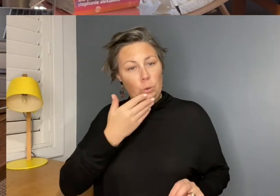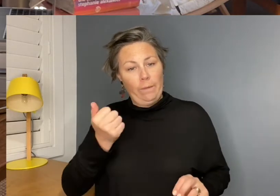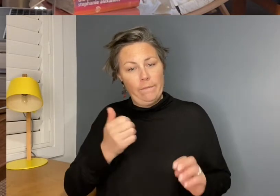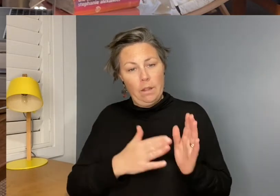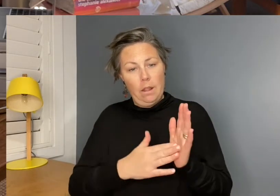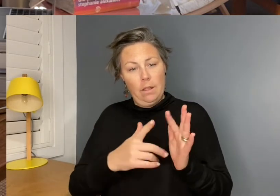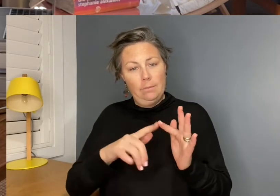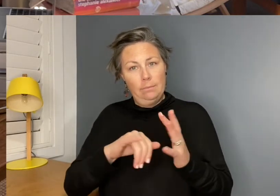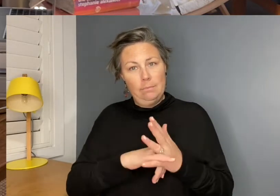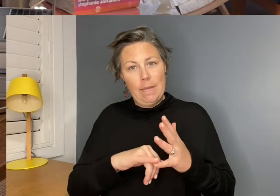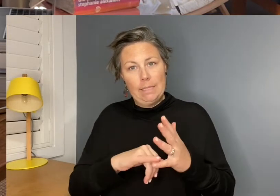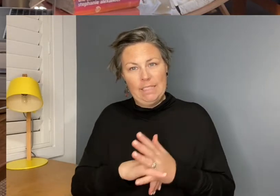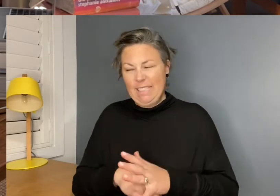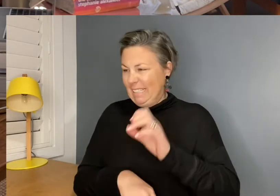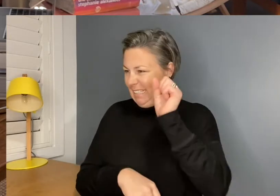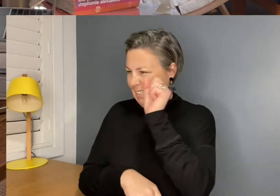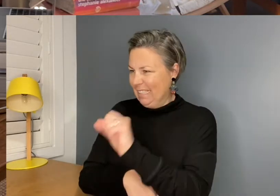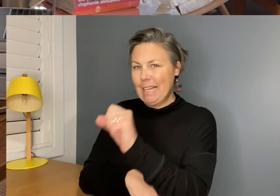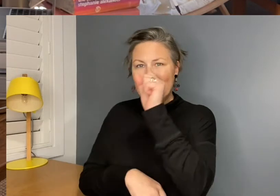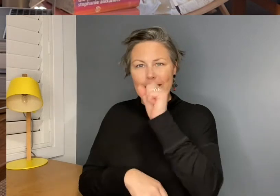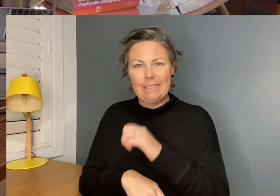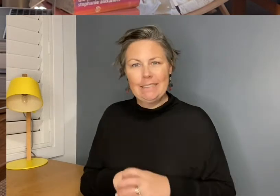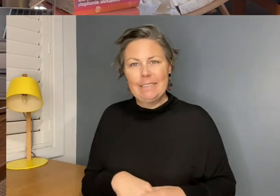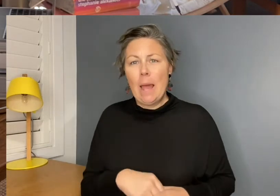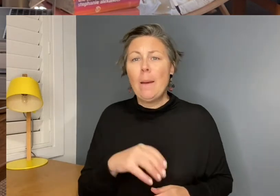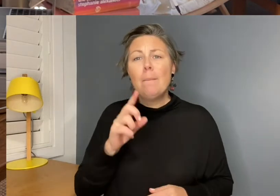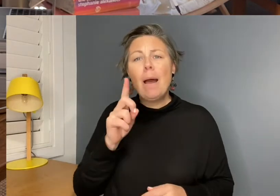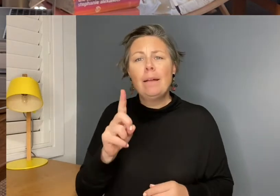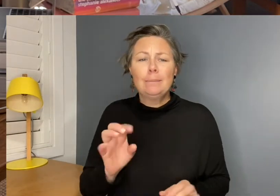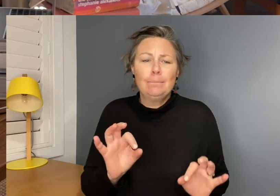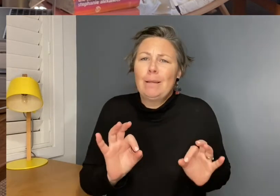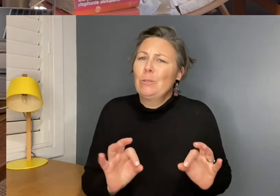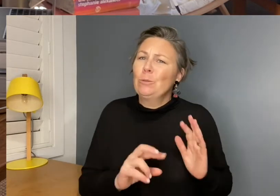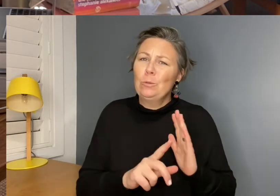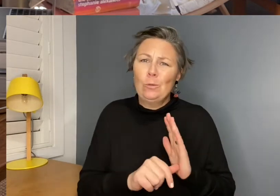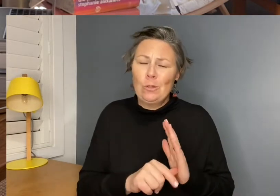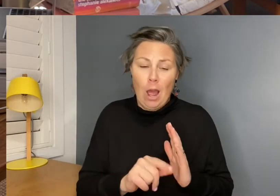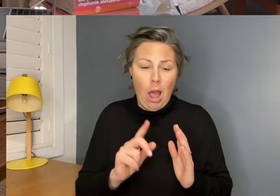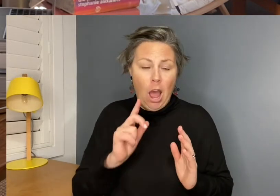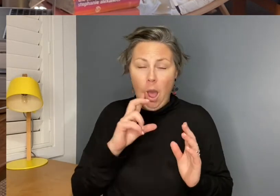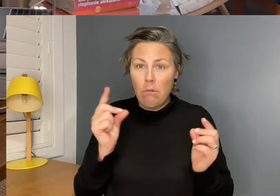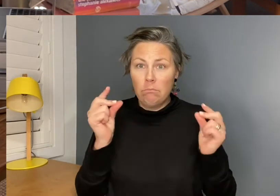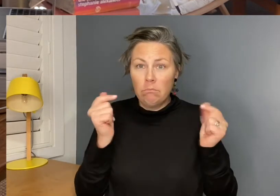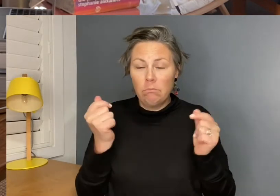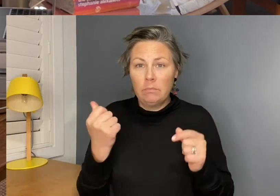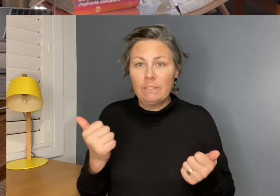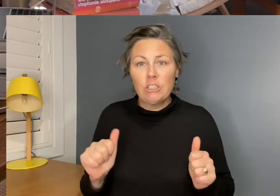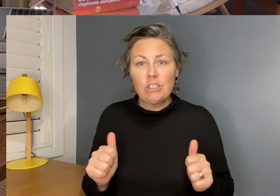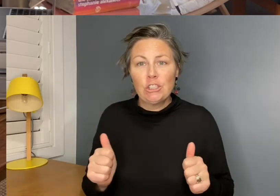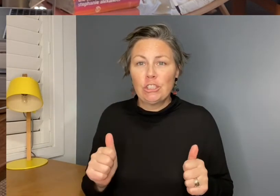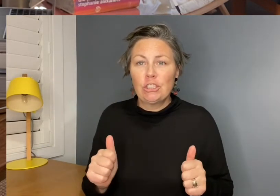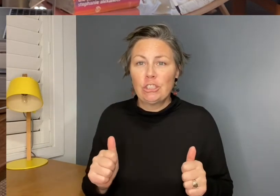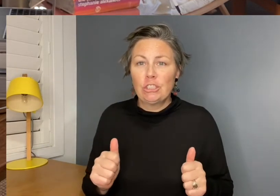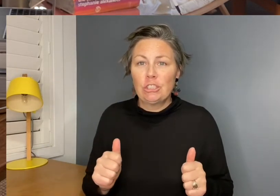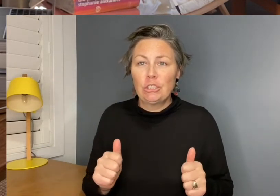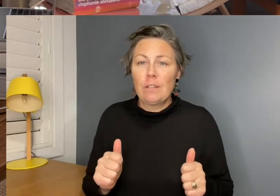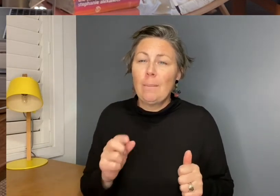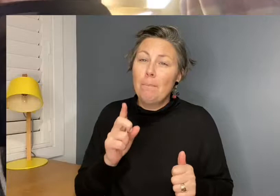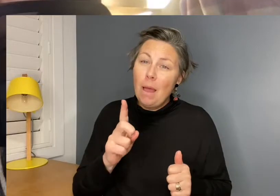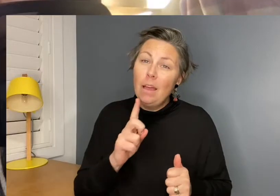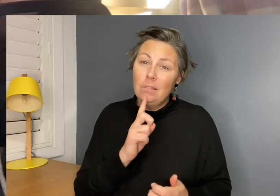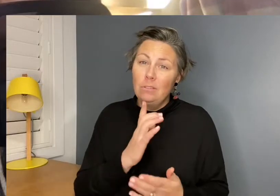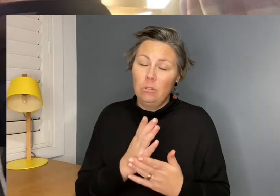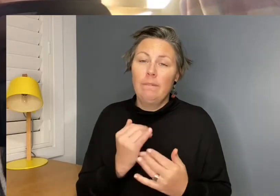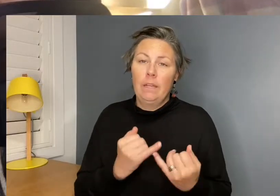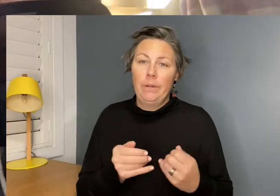big, beautiful, chaotic mess. It is so precious and fleeting and beautiful, but like truthfully, it can be really